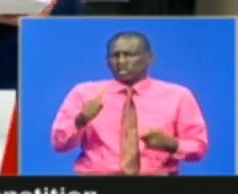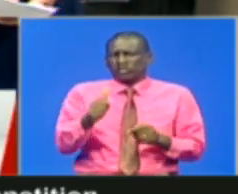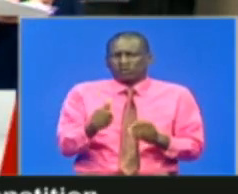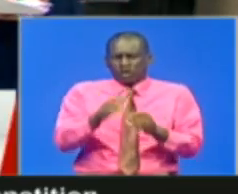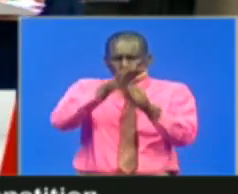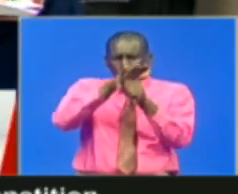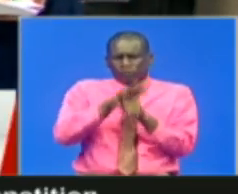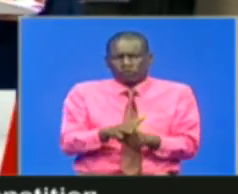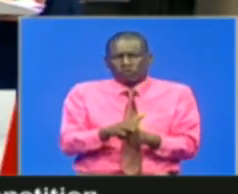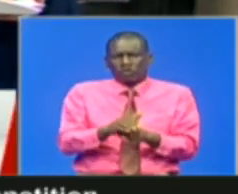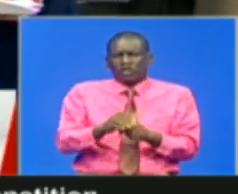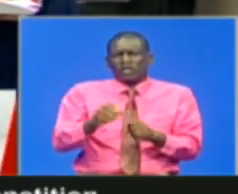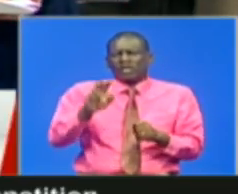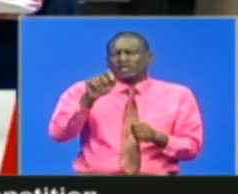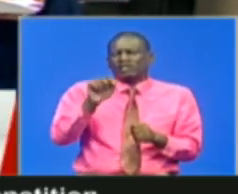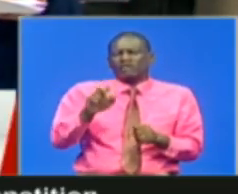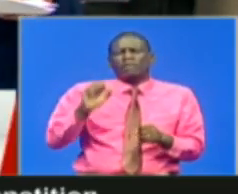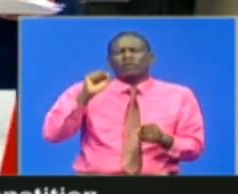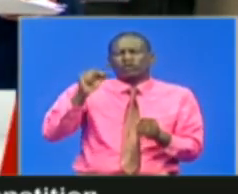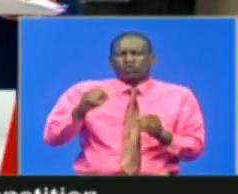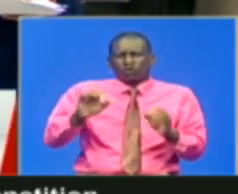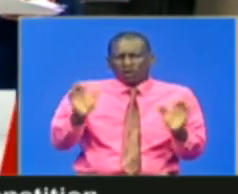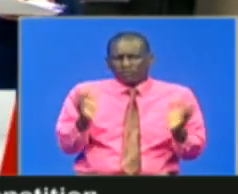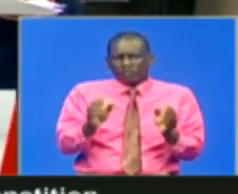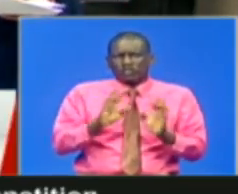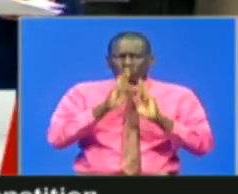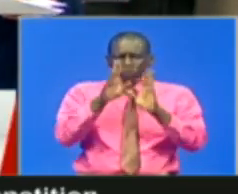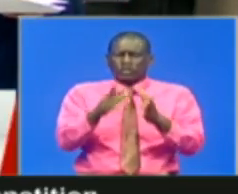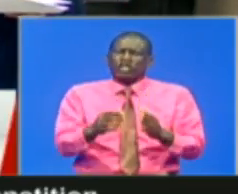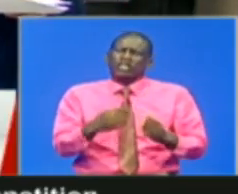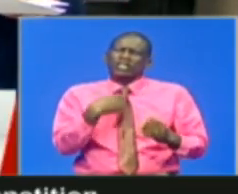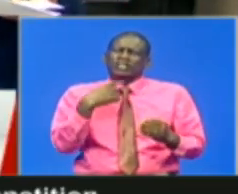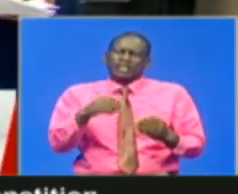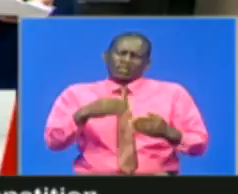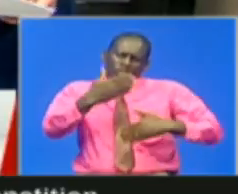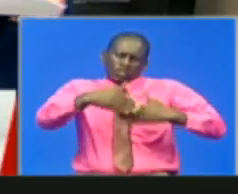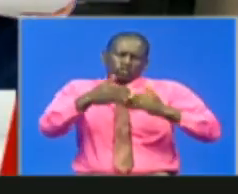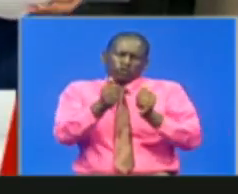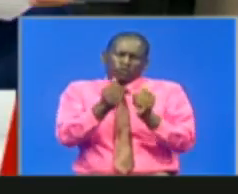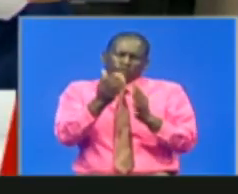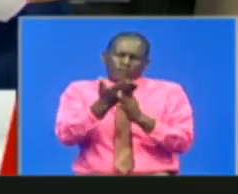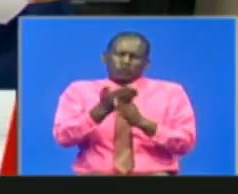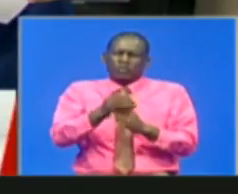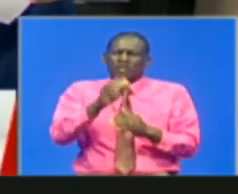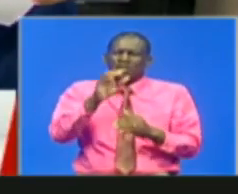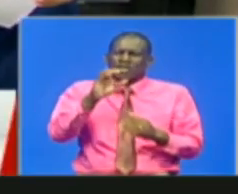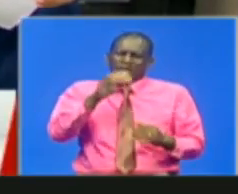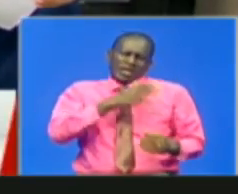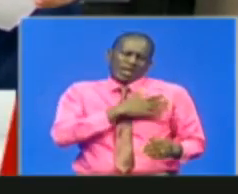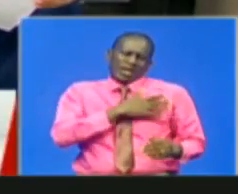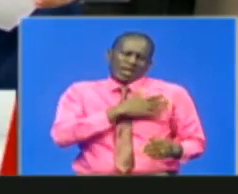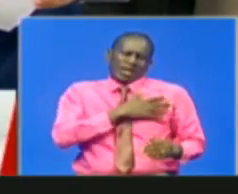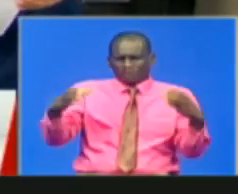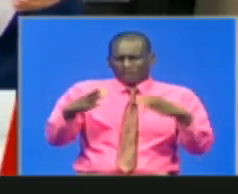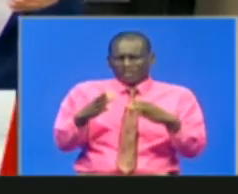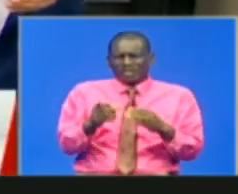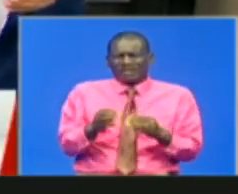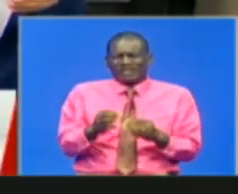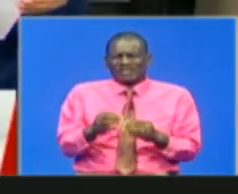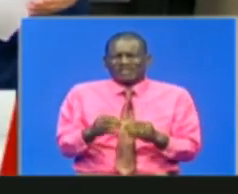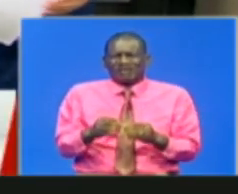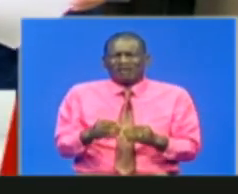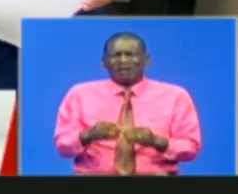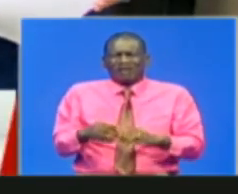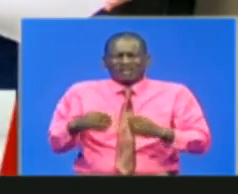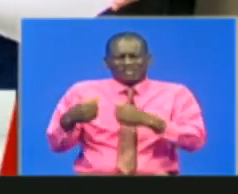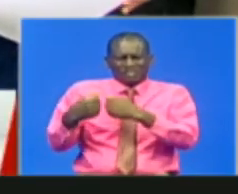NTV's political affairs reporter explores this relationship between NASA affiliates that has been labeled an abusive marriage that ought